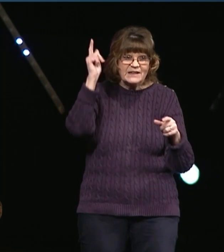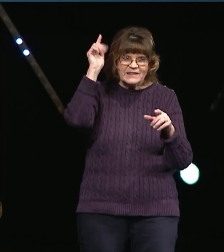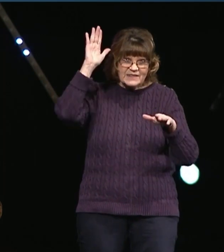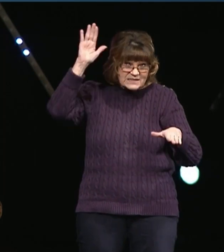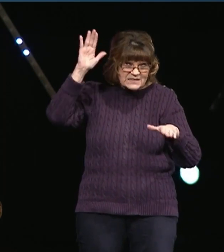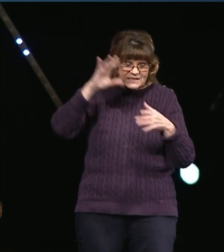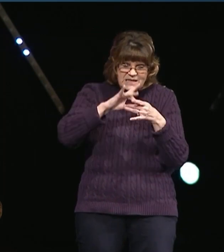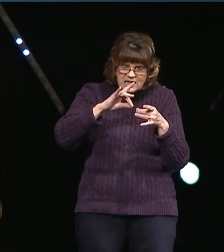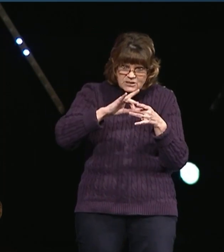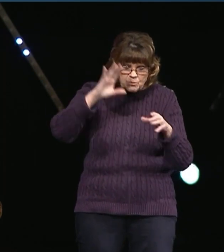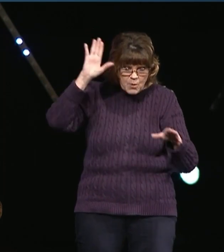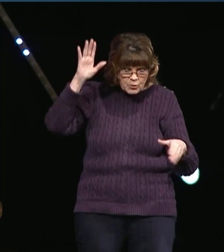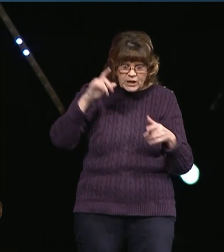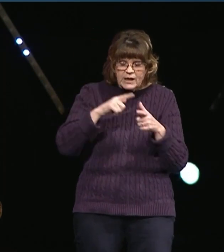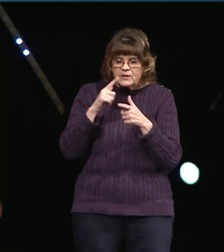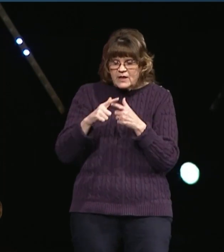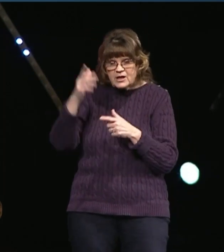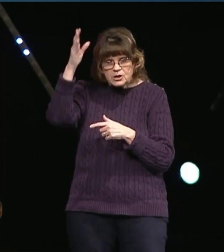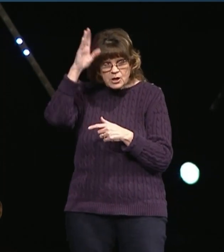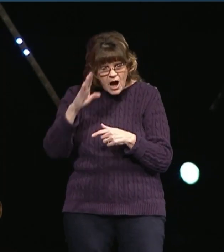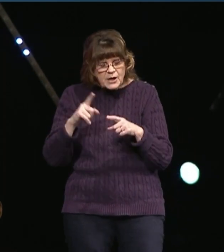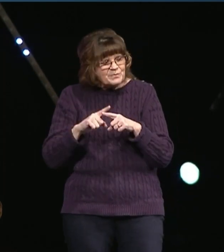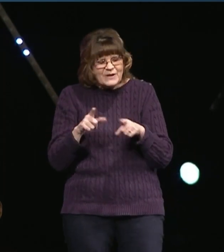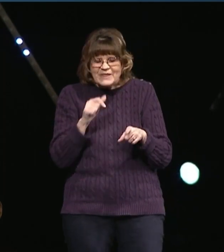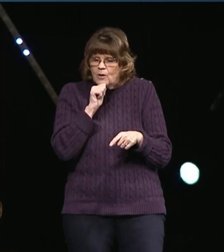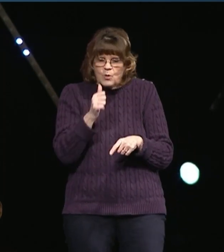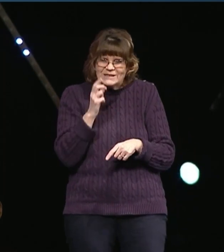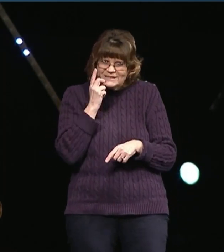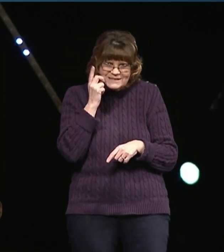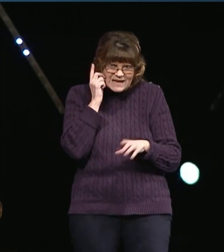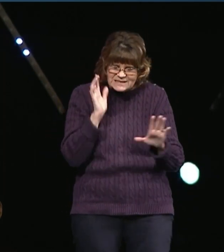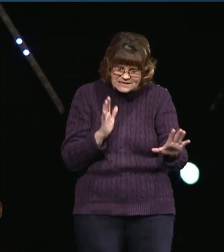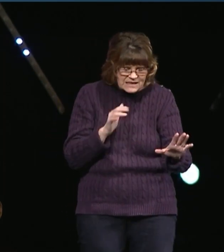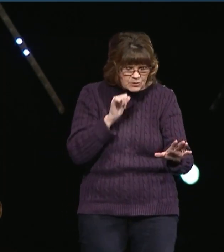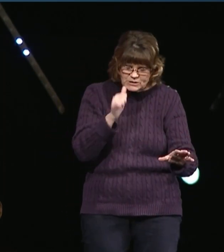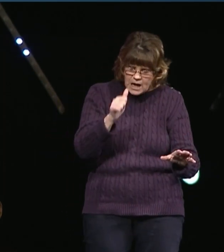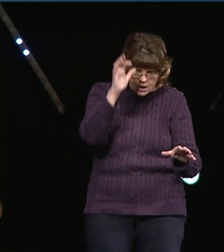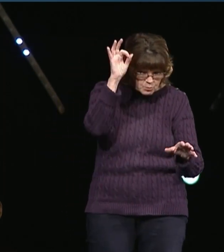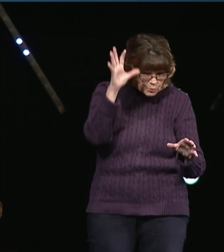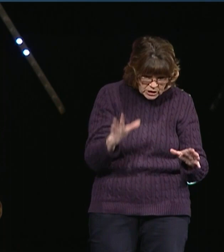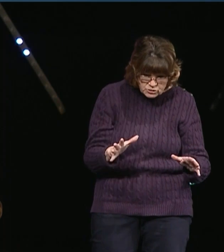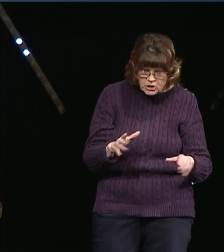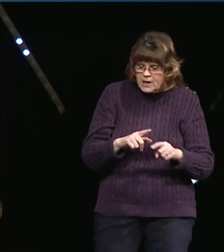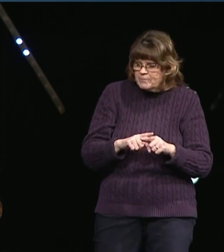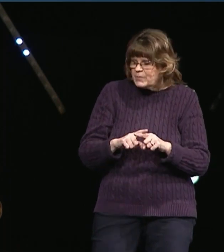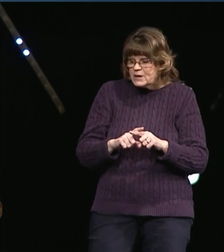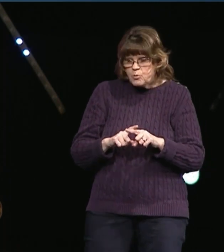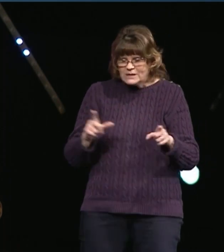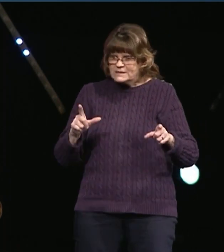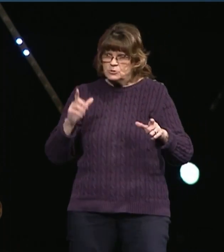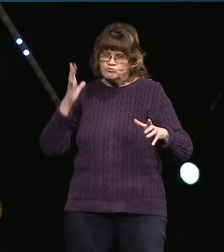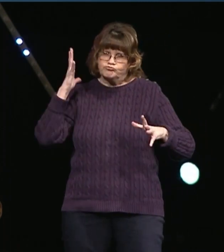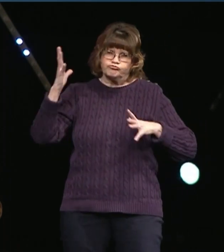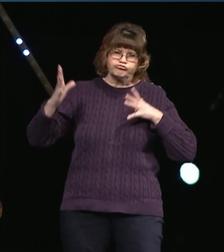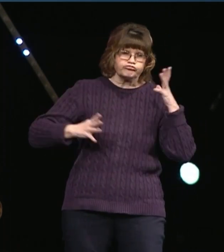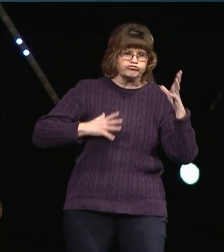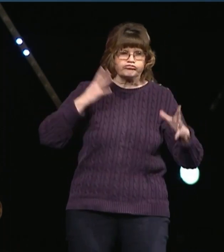with lofty speech or wisdom. Dennis, that wasn't Dennis. He had lots of wisdom, but he wasn't grandiose in